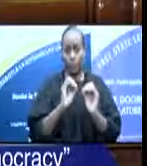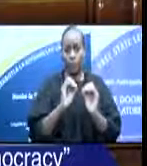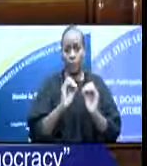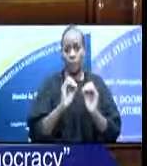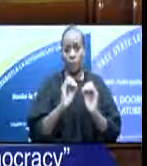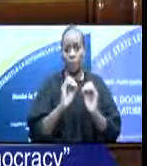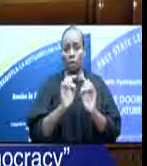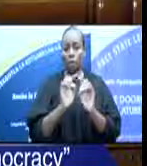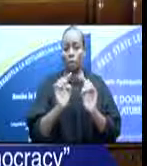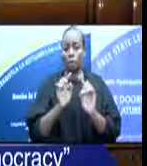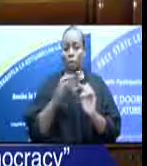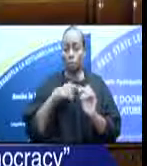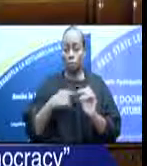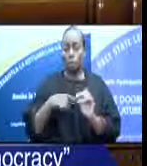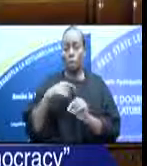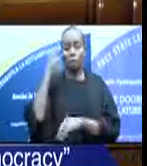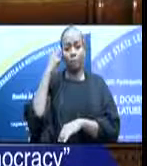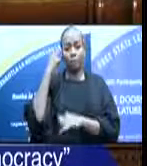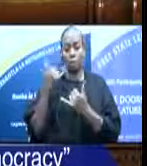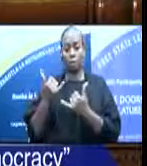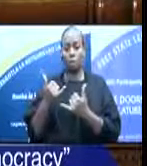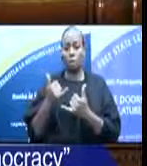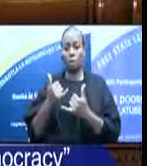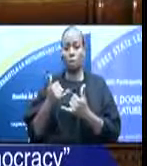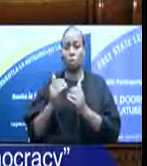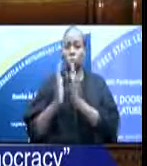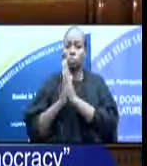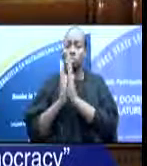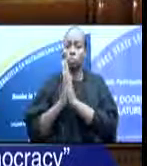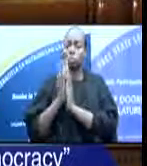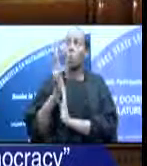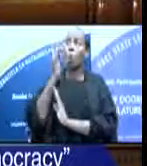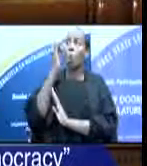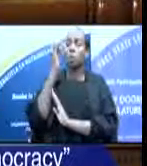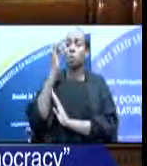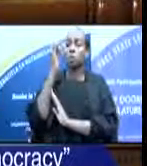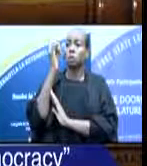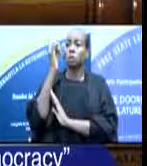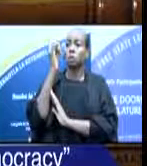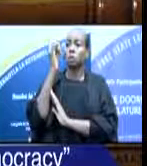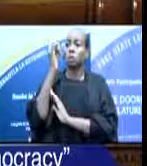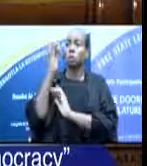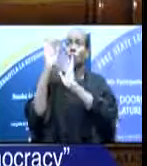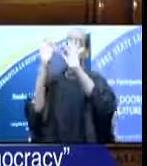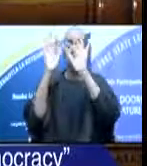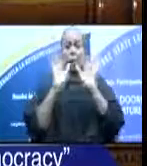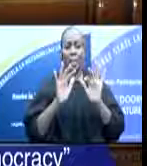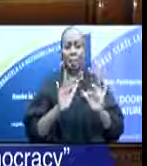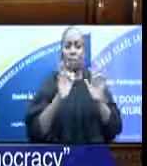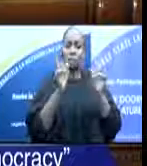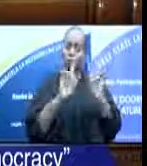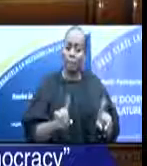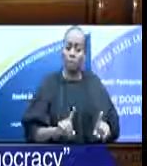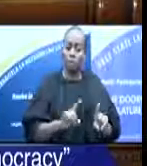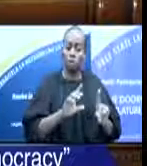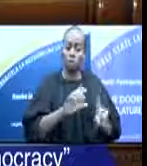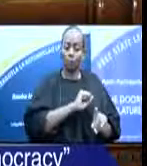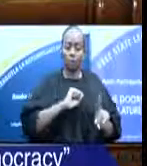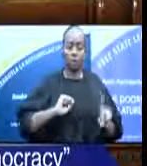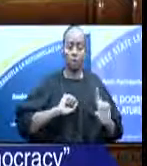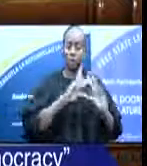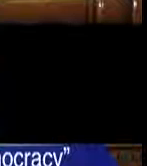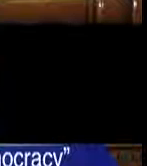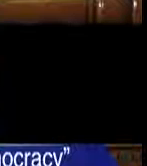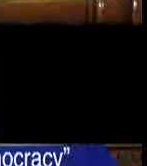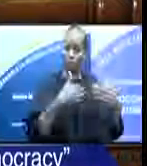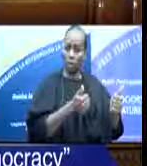With this said, I think it is now the right time to ask God for special blessings for those healthcare workers